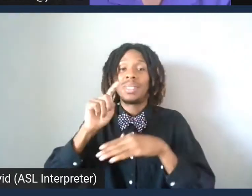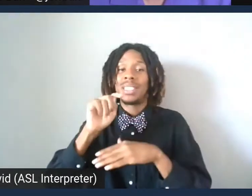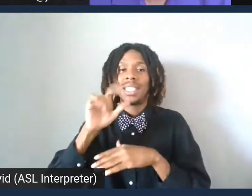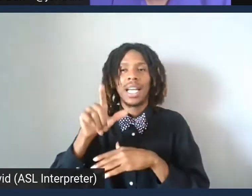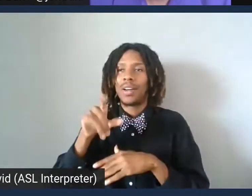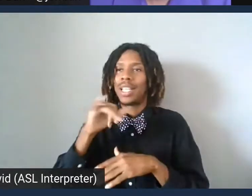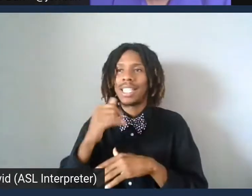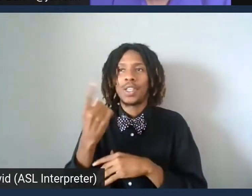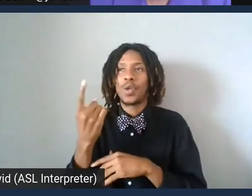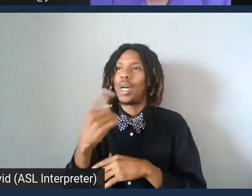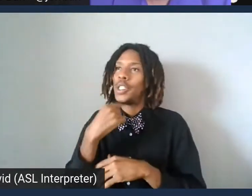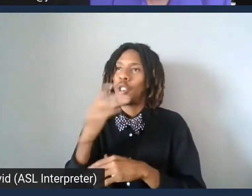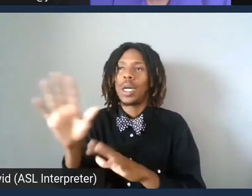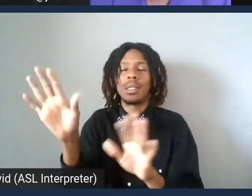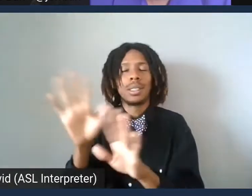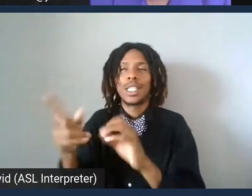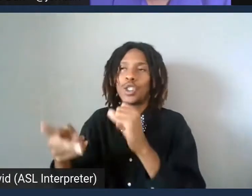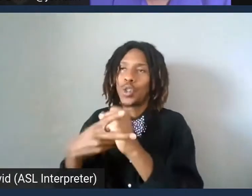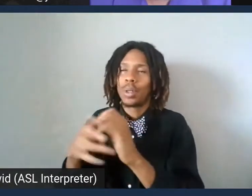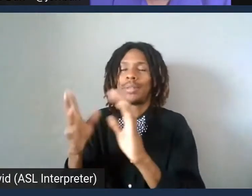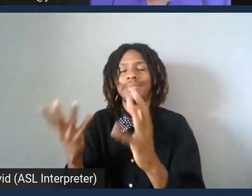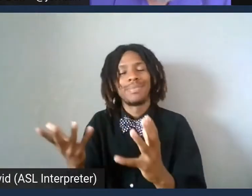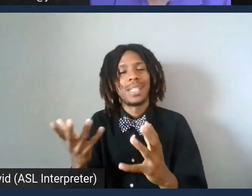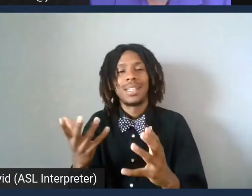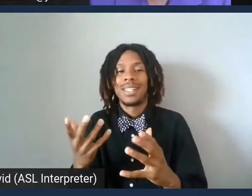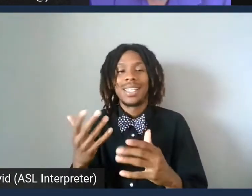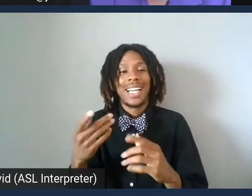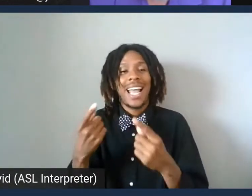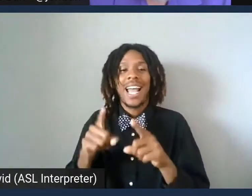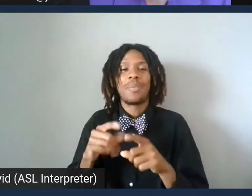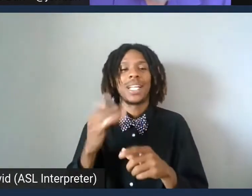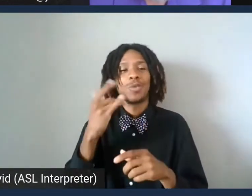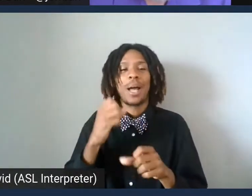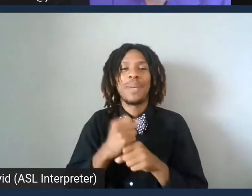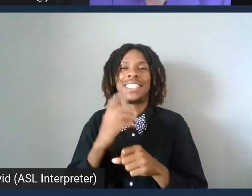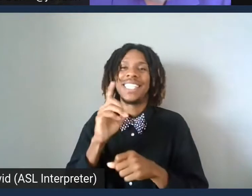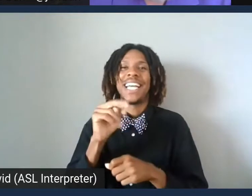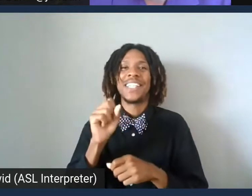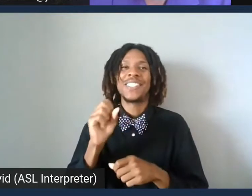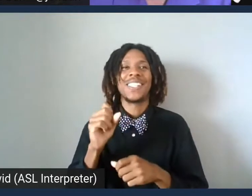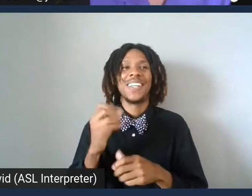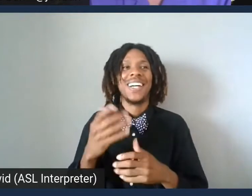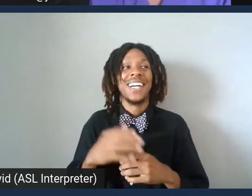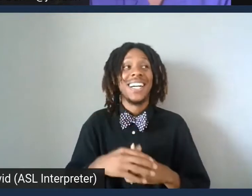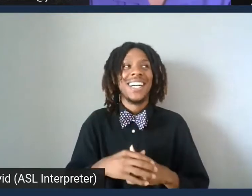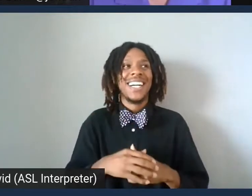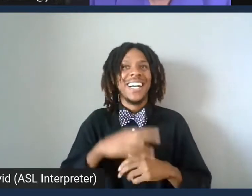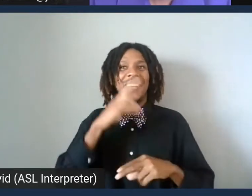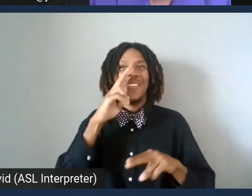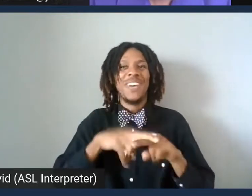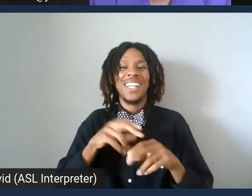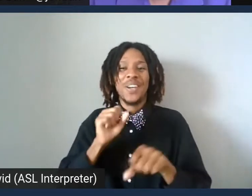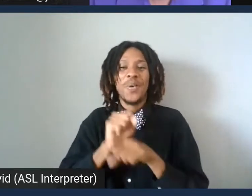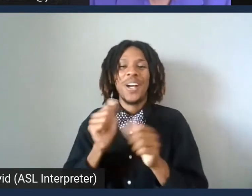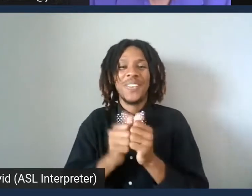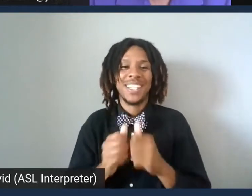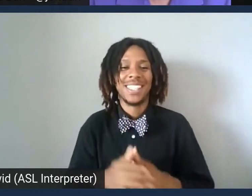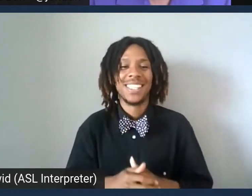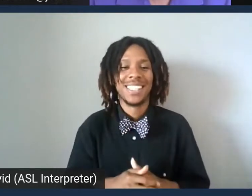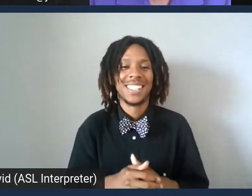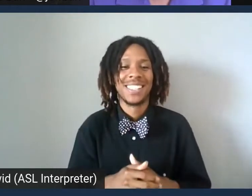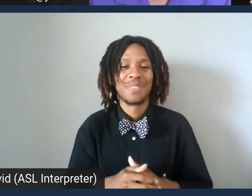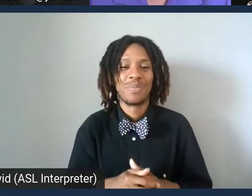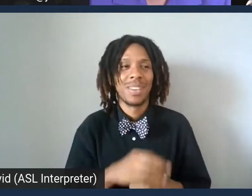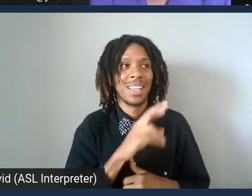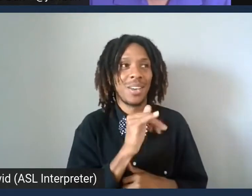told it to store. So that's part of what makes DNS so fun to work with. You speak my pain